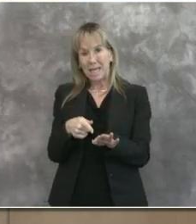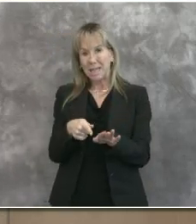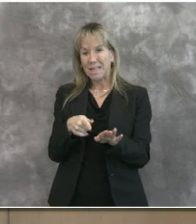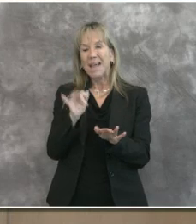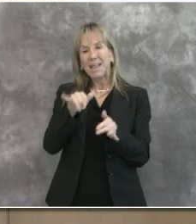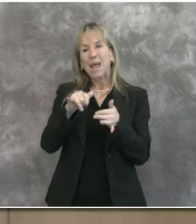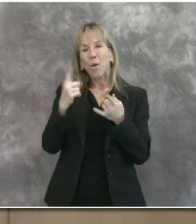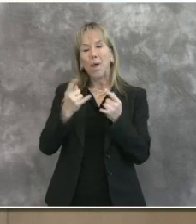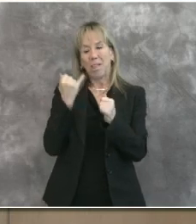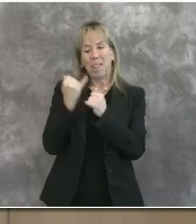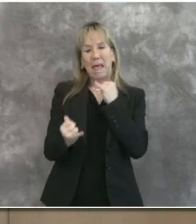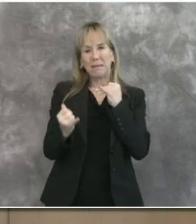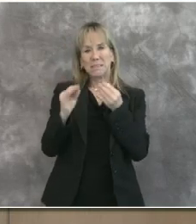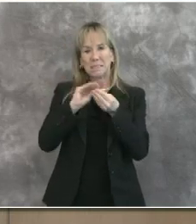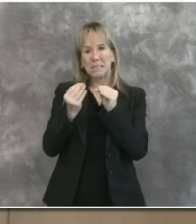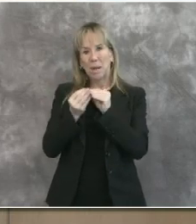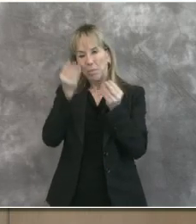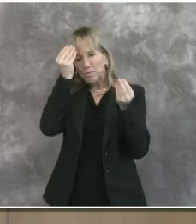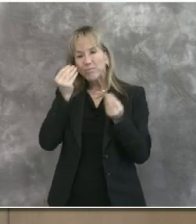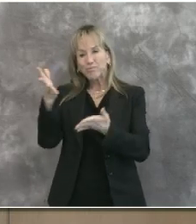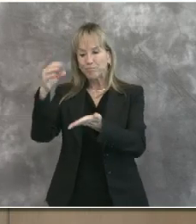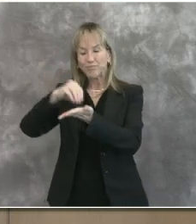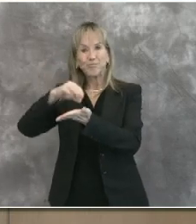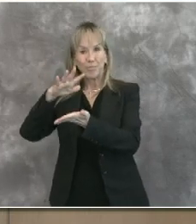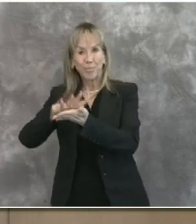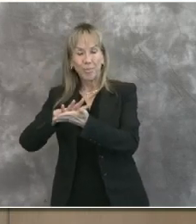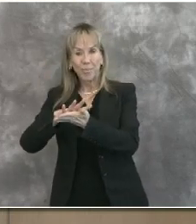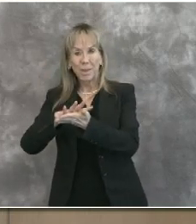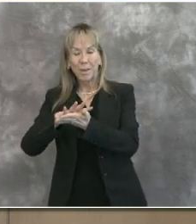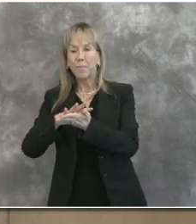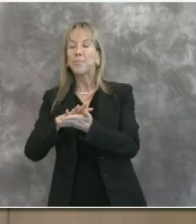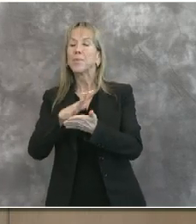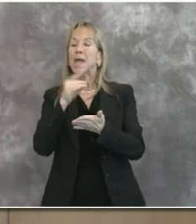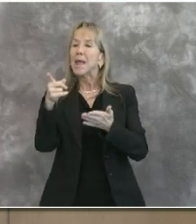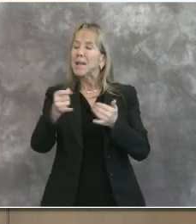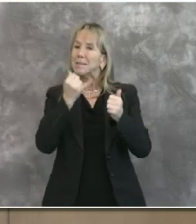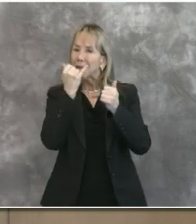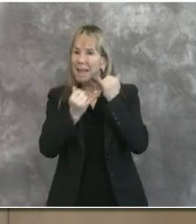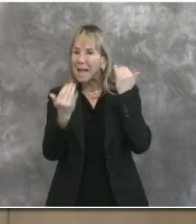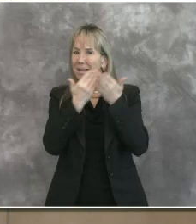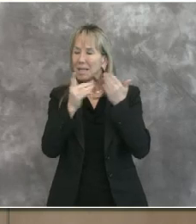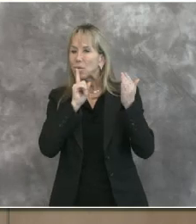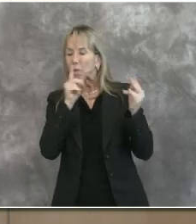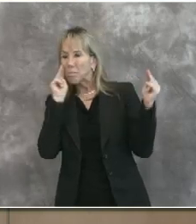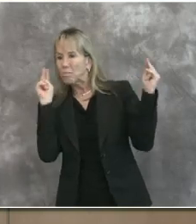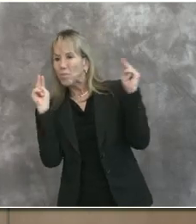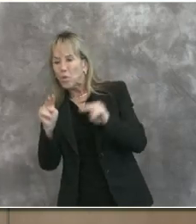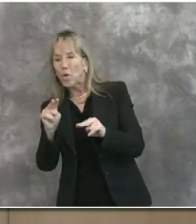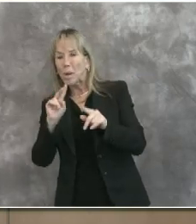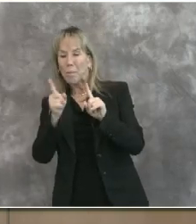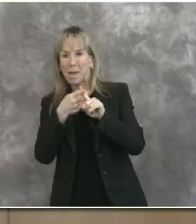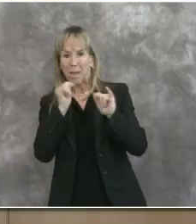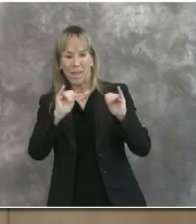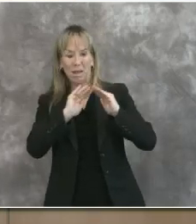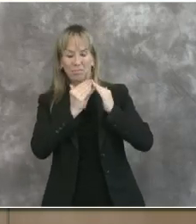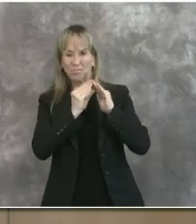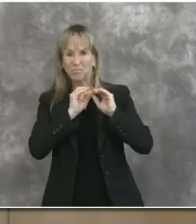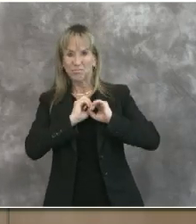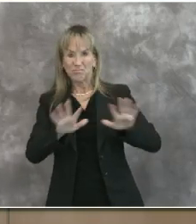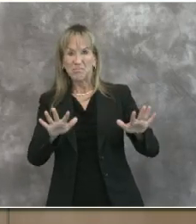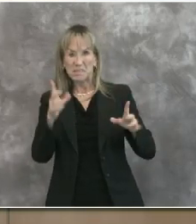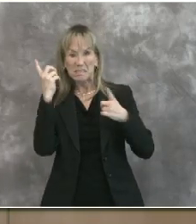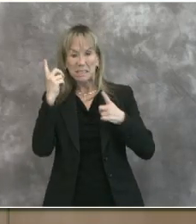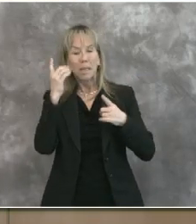indicator of the impact of a communicable disease. It takes time for someone to develop symptoms, often be diagnosed